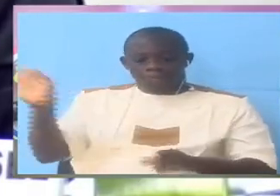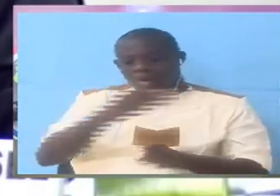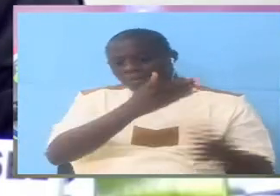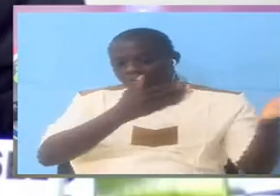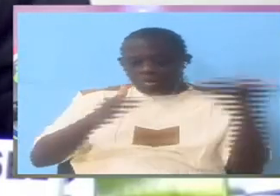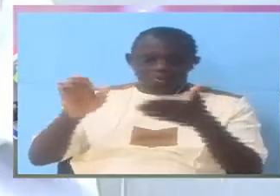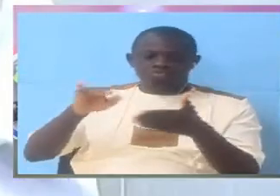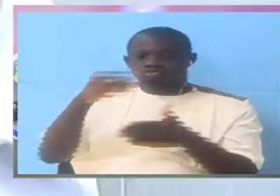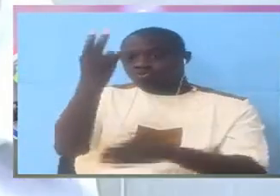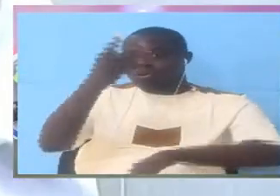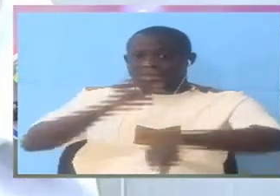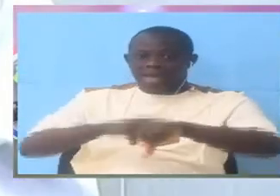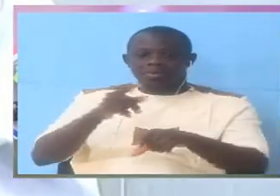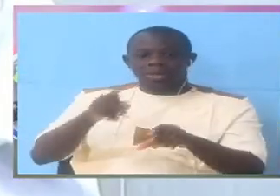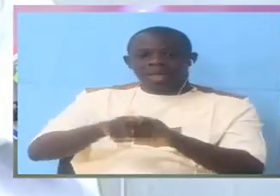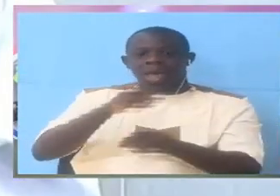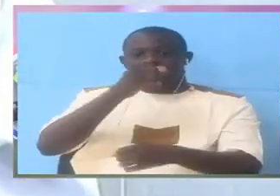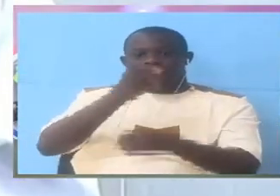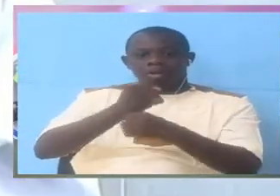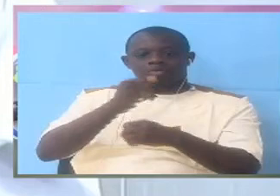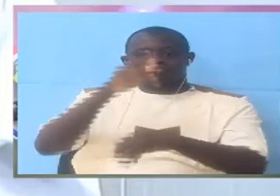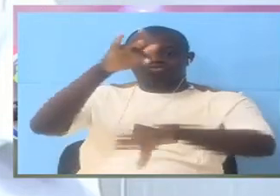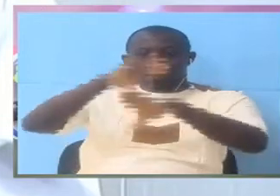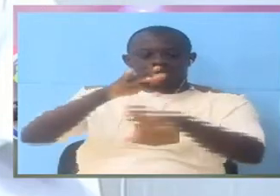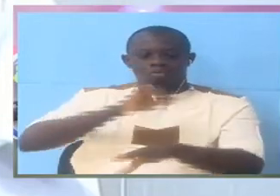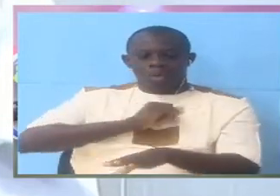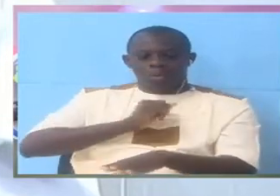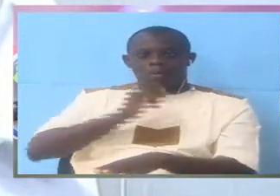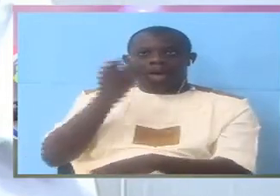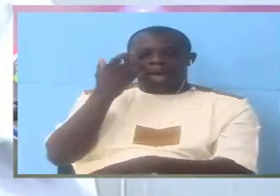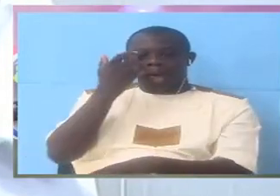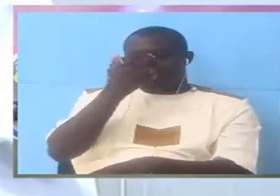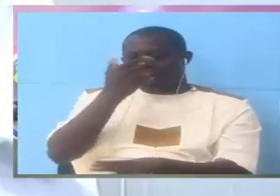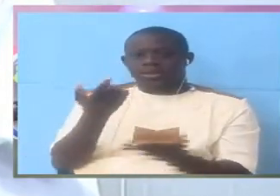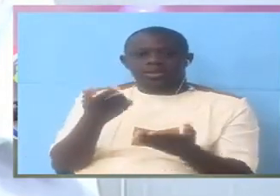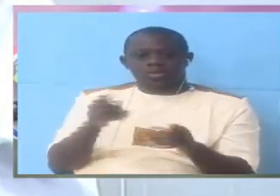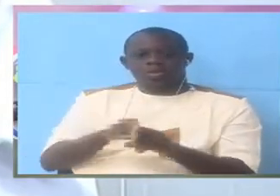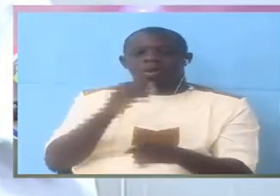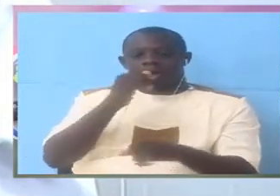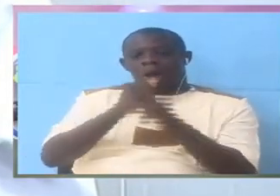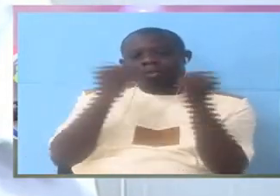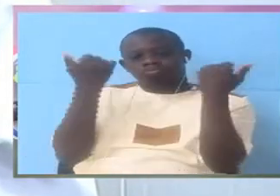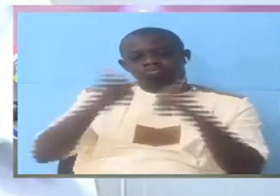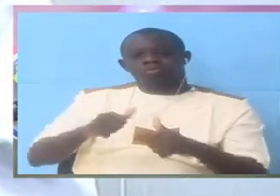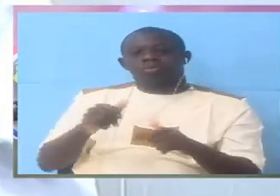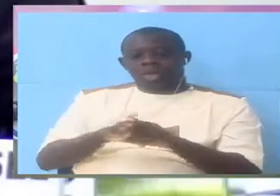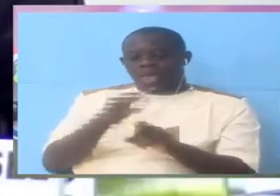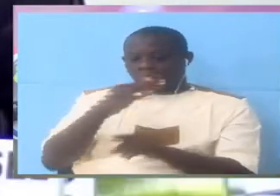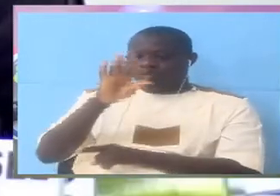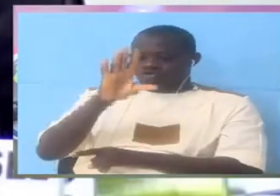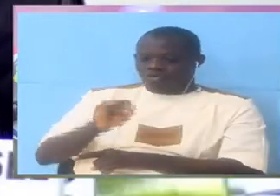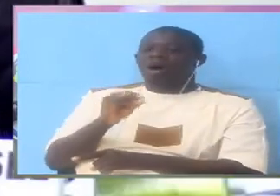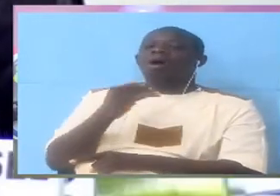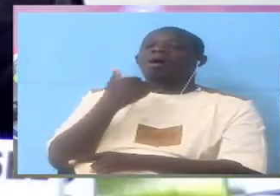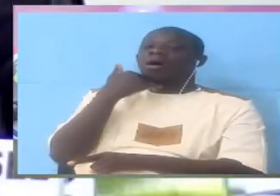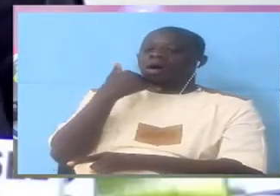his eyes. I'm saying no. He is certain. I was with him in mile 2. If I had done so, I'll apologize him. Okay.